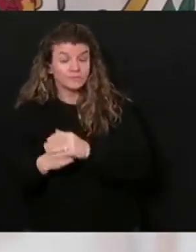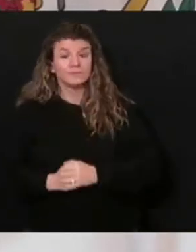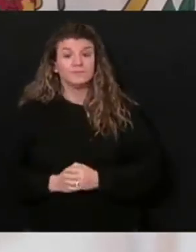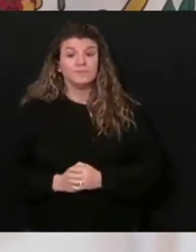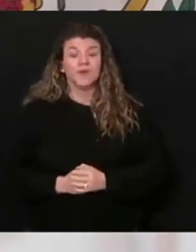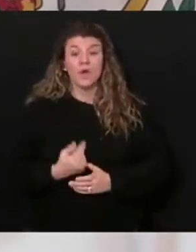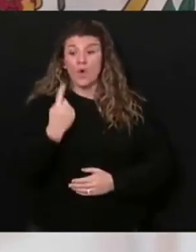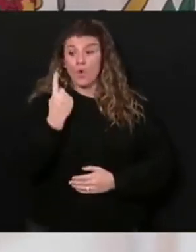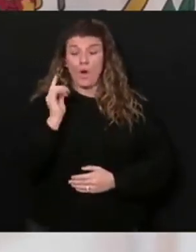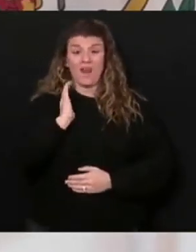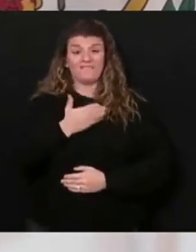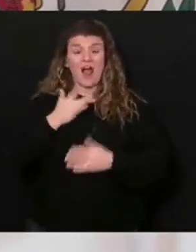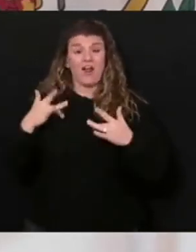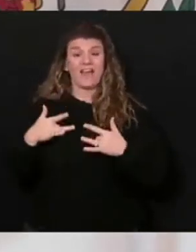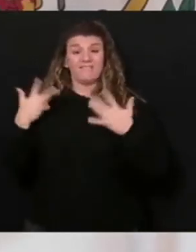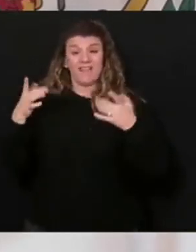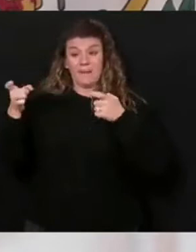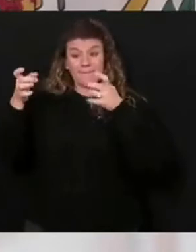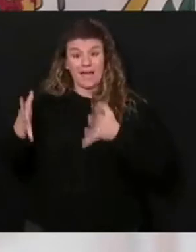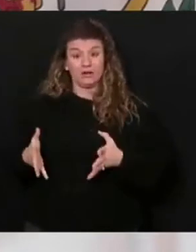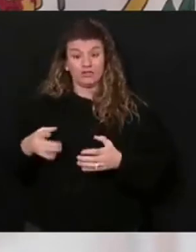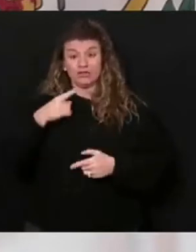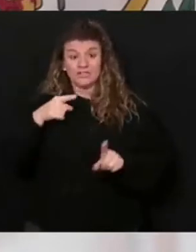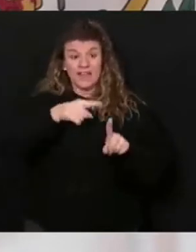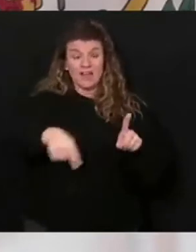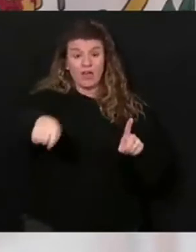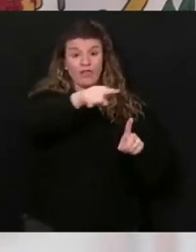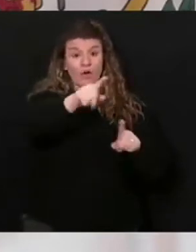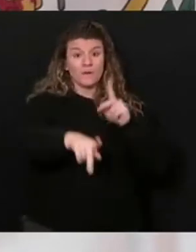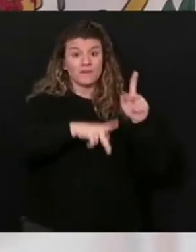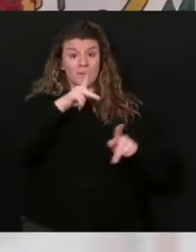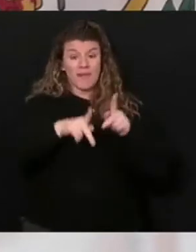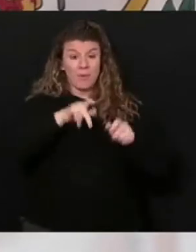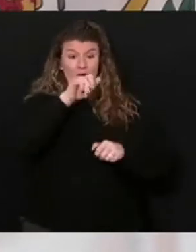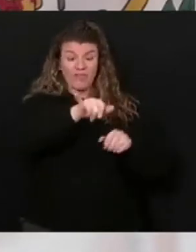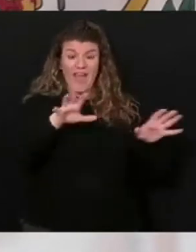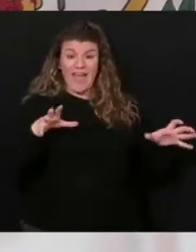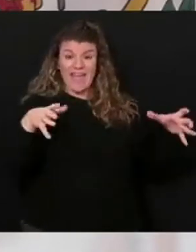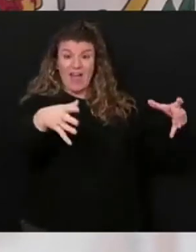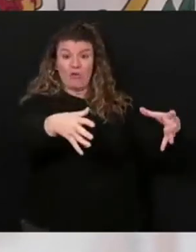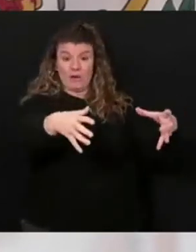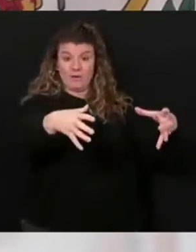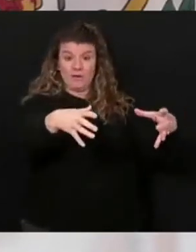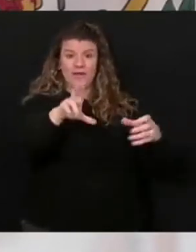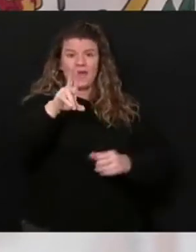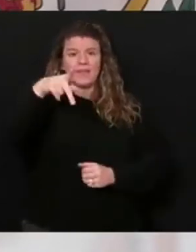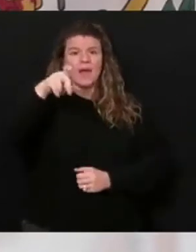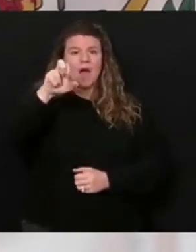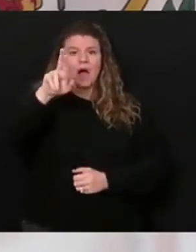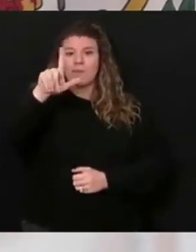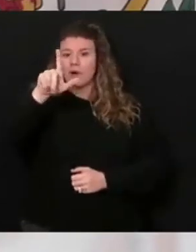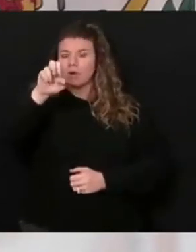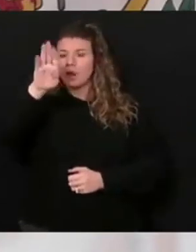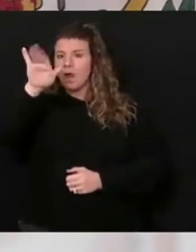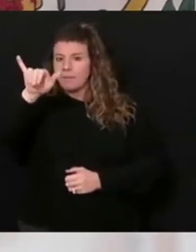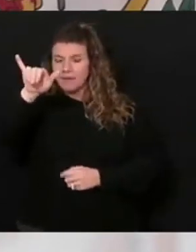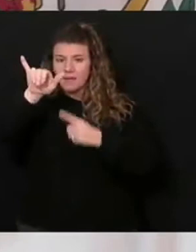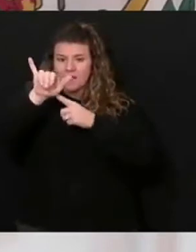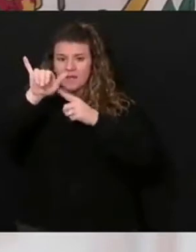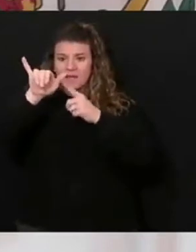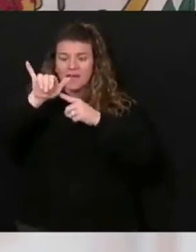event managers said that these people that were at that gathering in the upper lobby